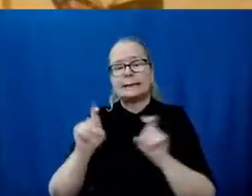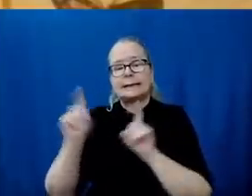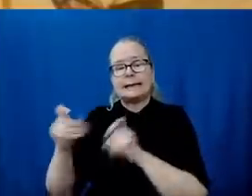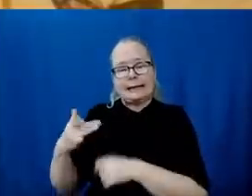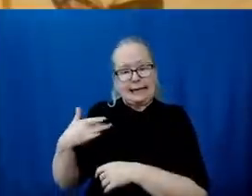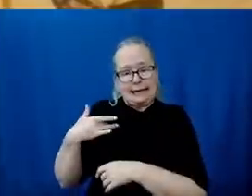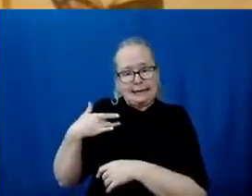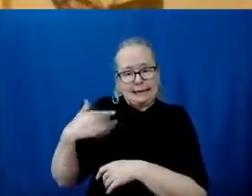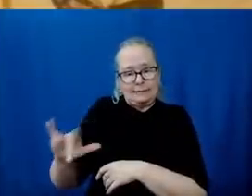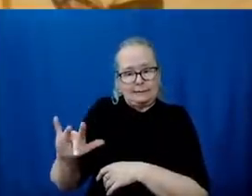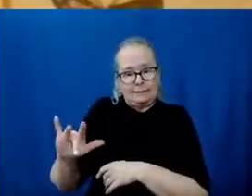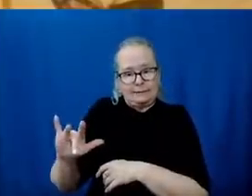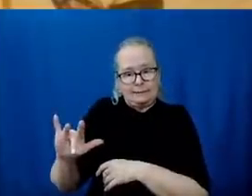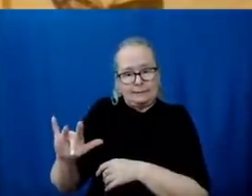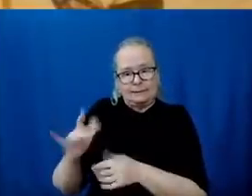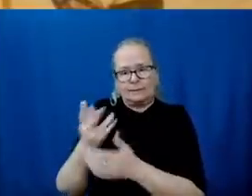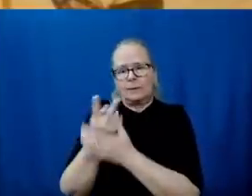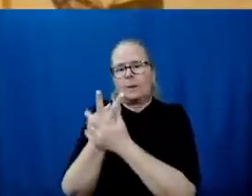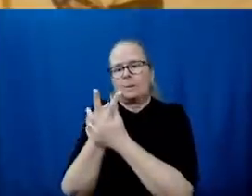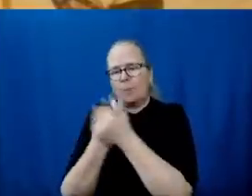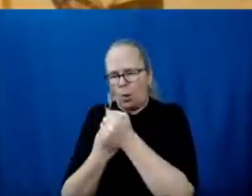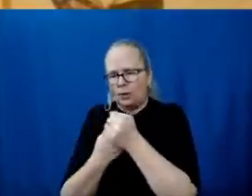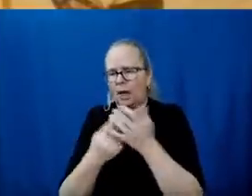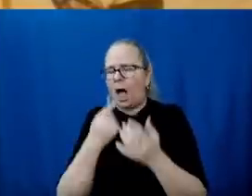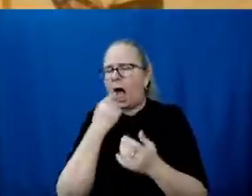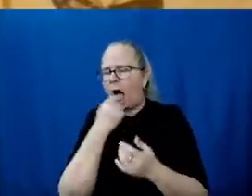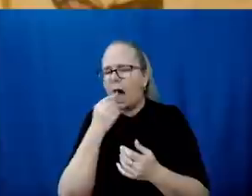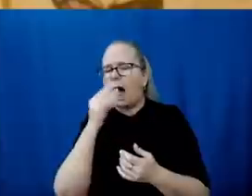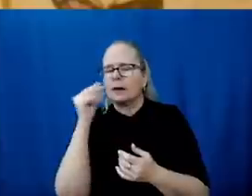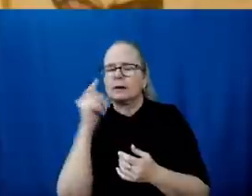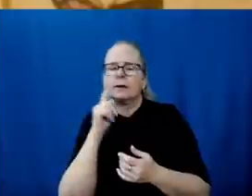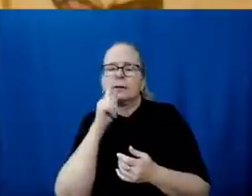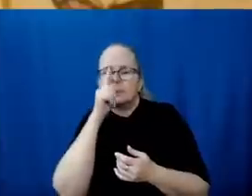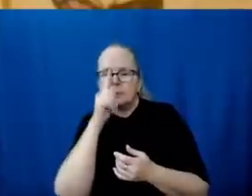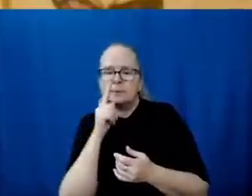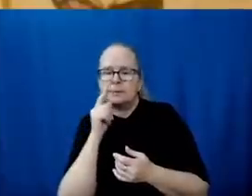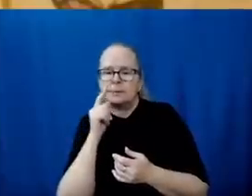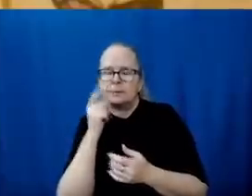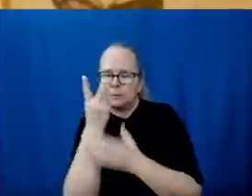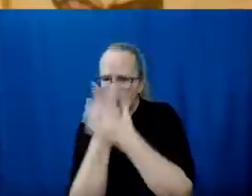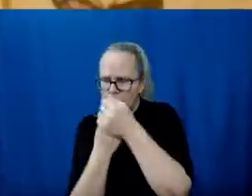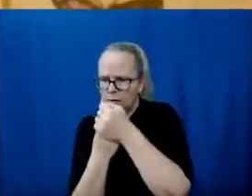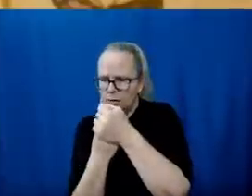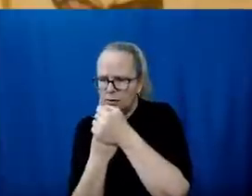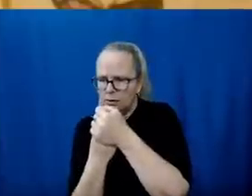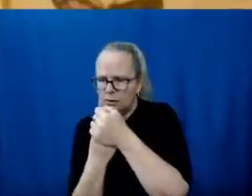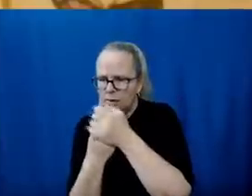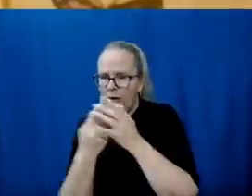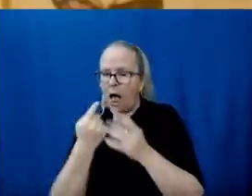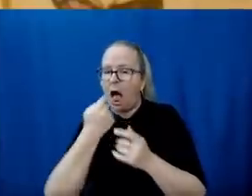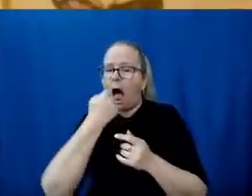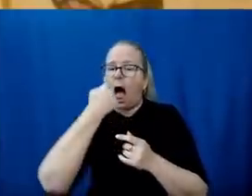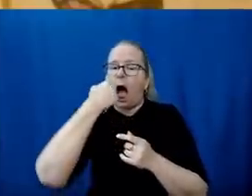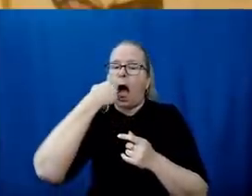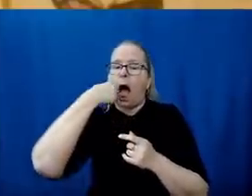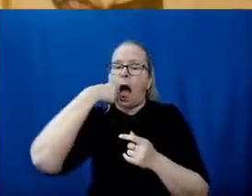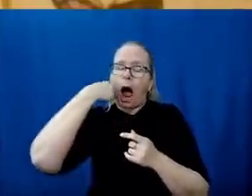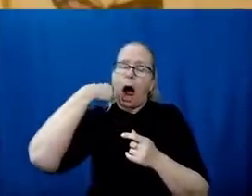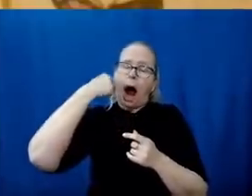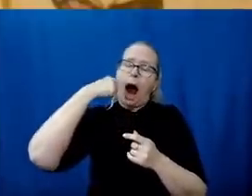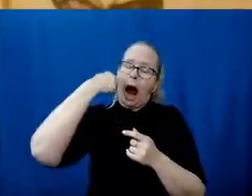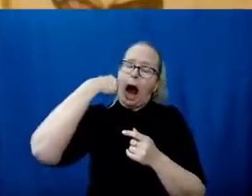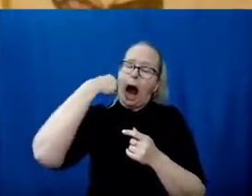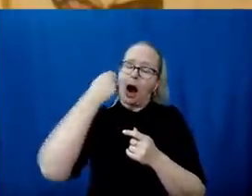the sensitivity of the test is higher if you do both the mouth and the nose. And so that means getting in the back of the